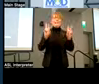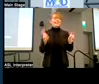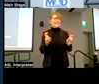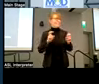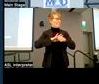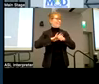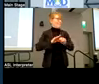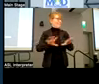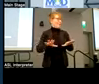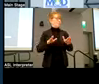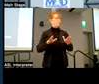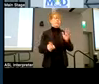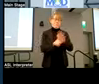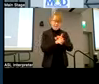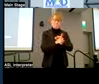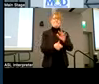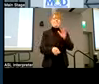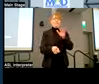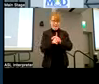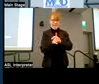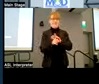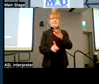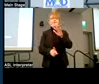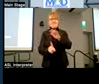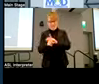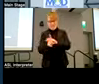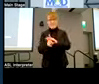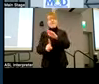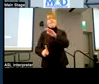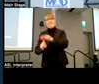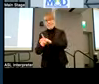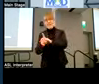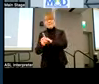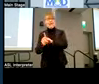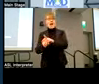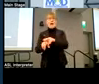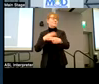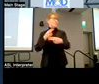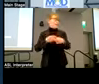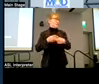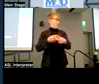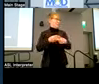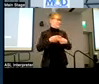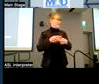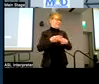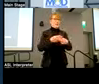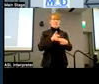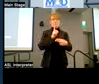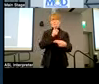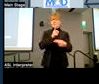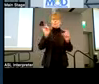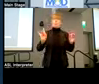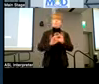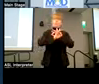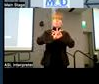and again, because as mentioned, perhaps a silver lining in this horrible,